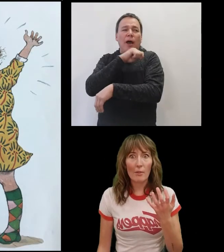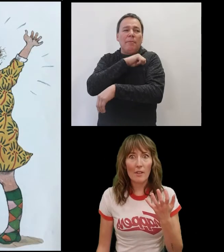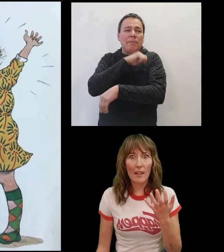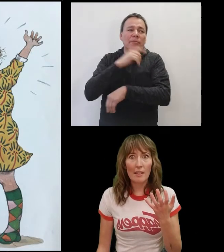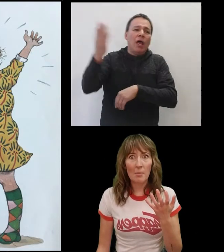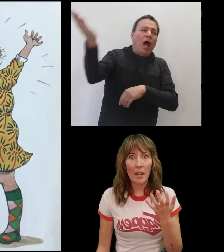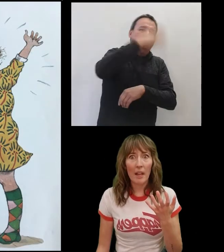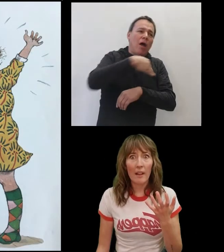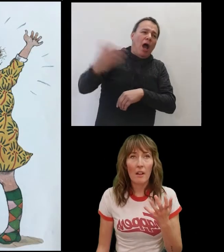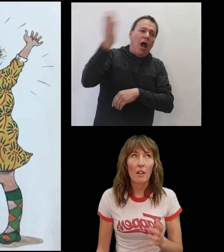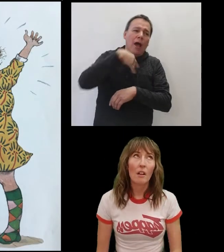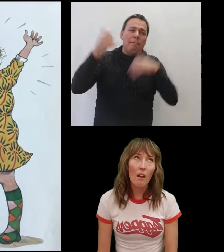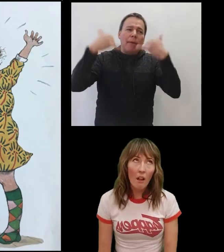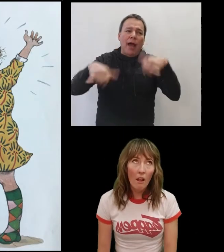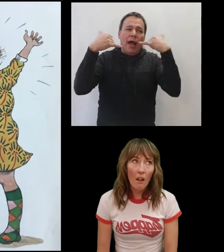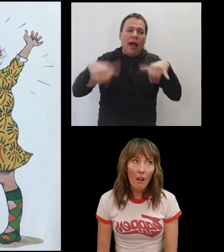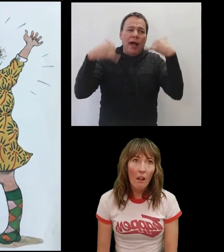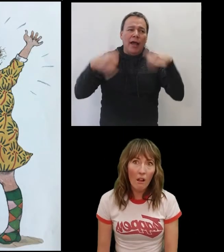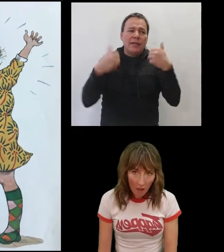and ran outside to play.